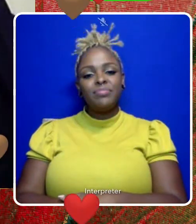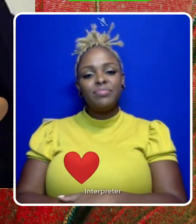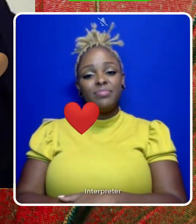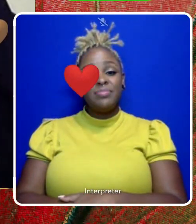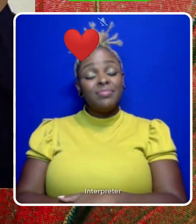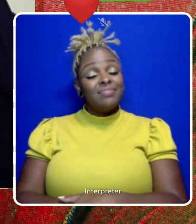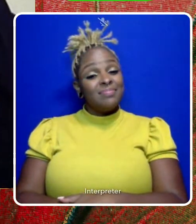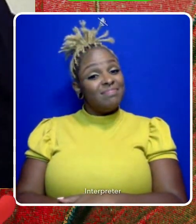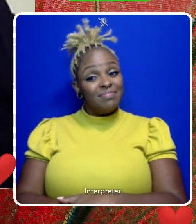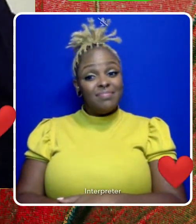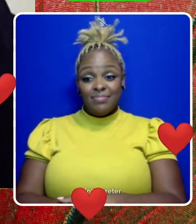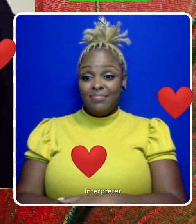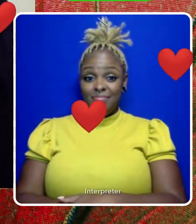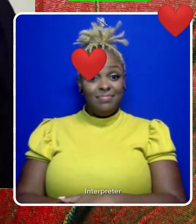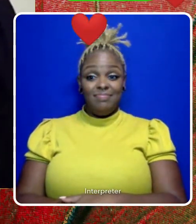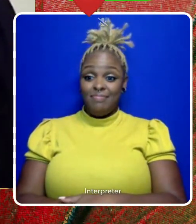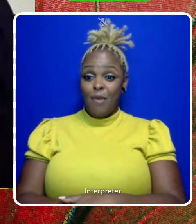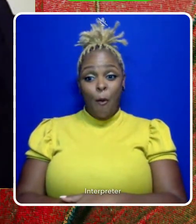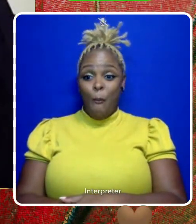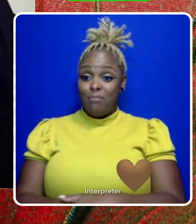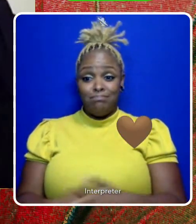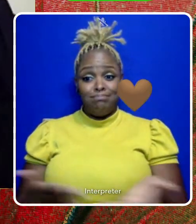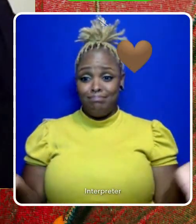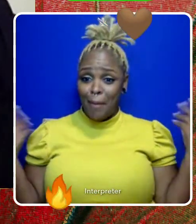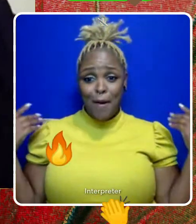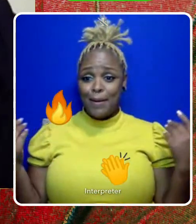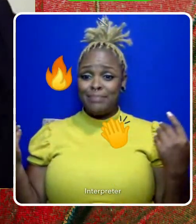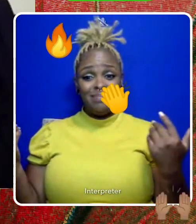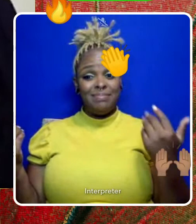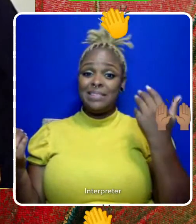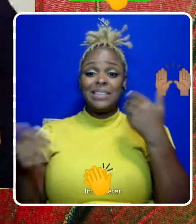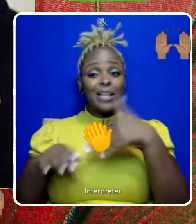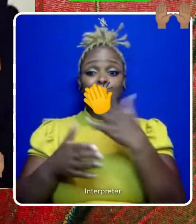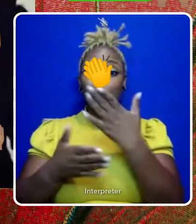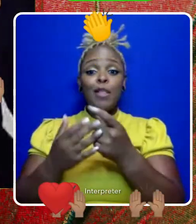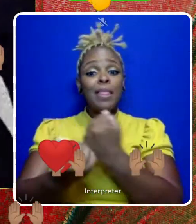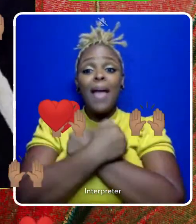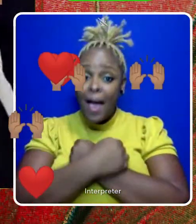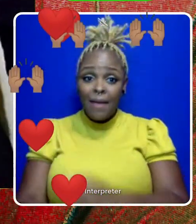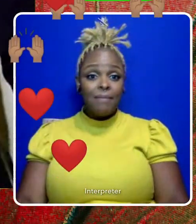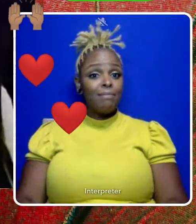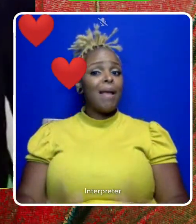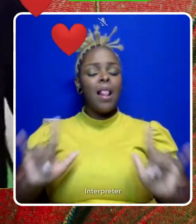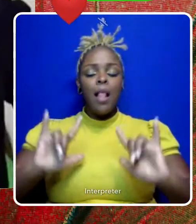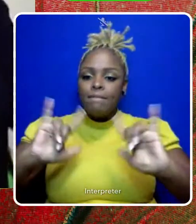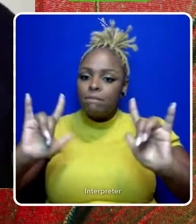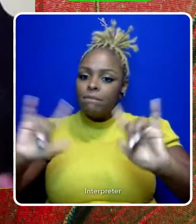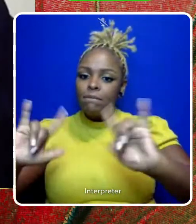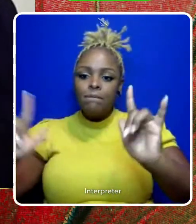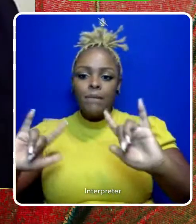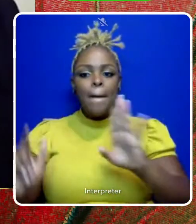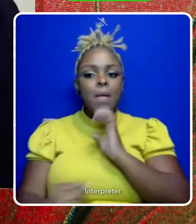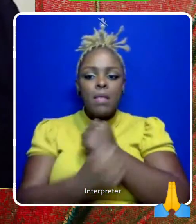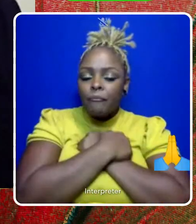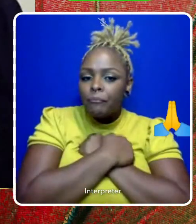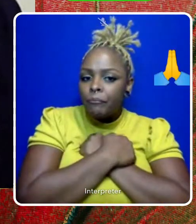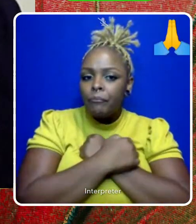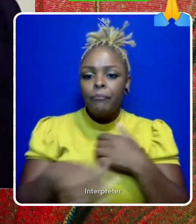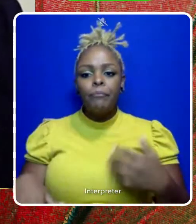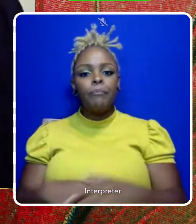Come on, send the love. Send the love. Send the love. Most definitely. Most definitely.